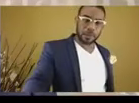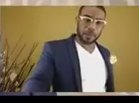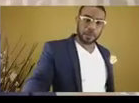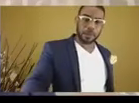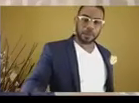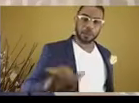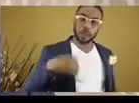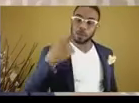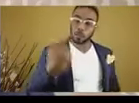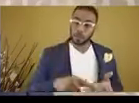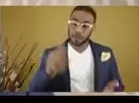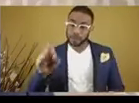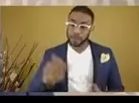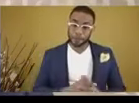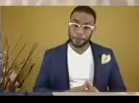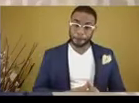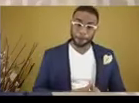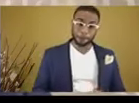you what we need.